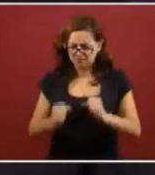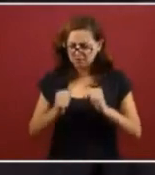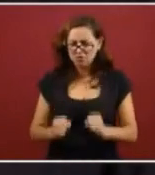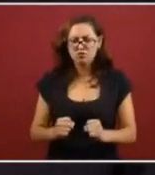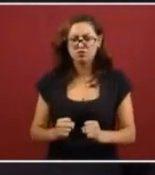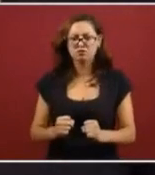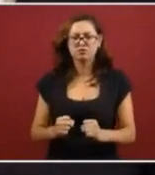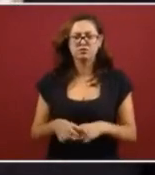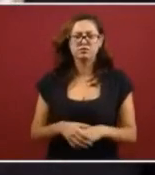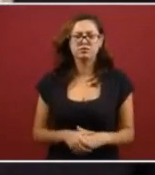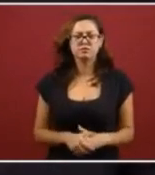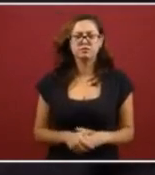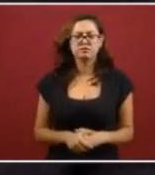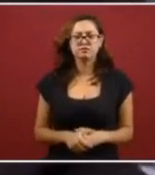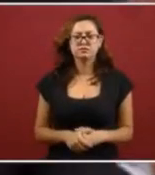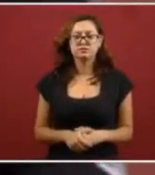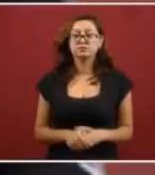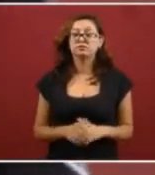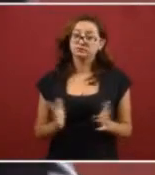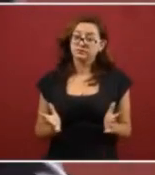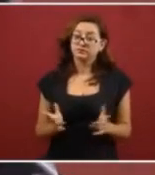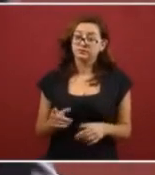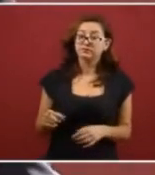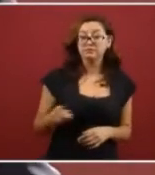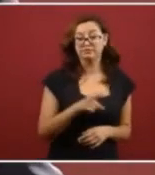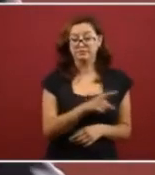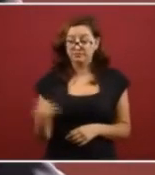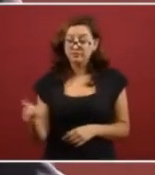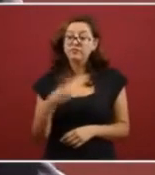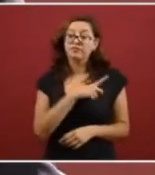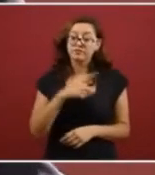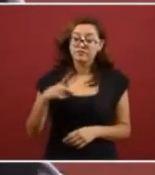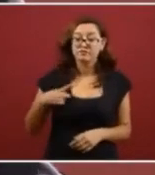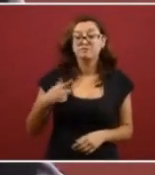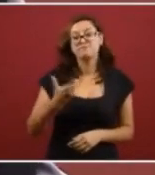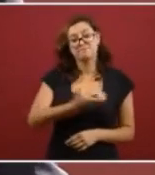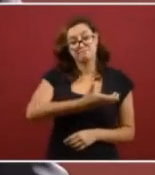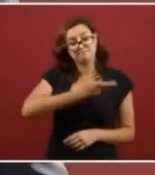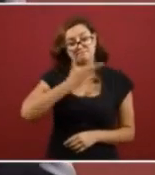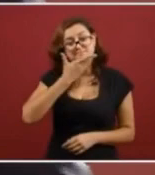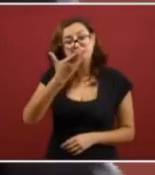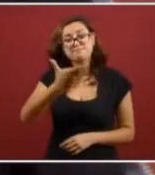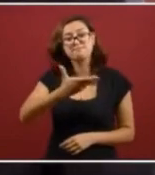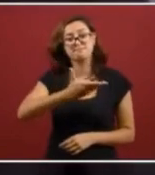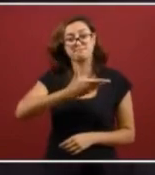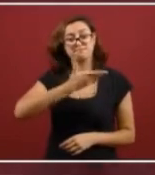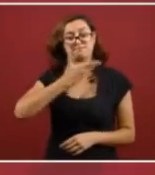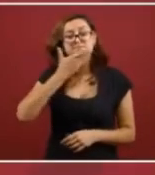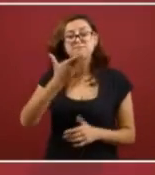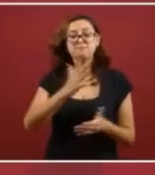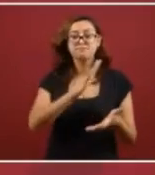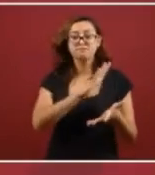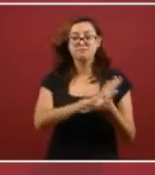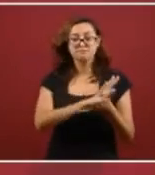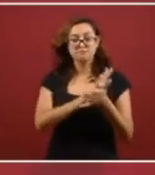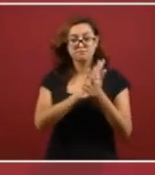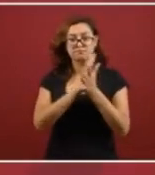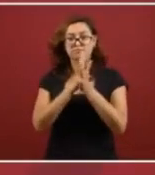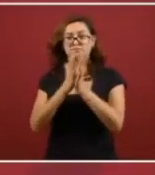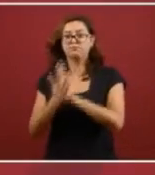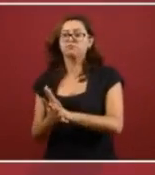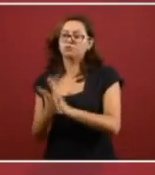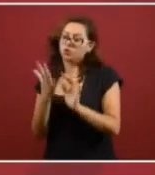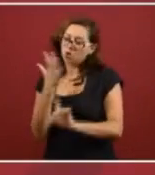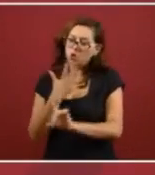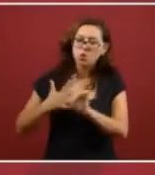So it's better to become accustomed and understand the context and